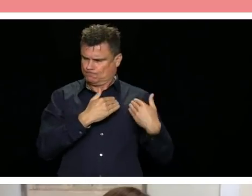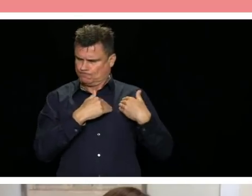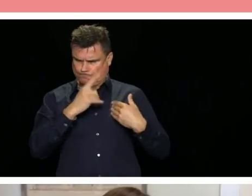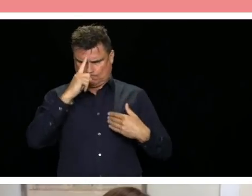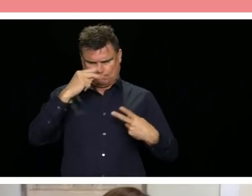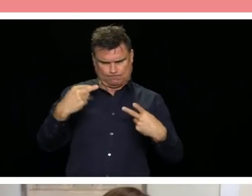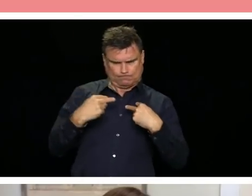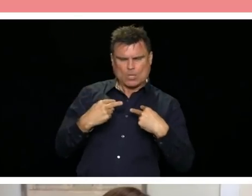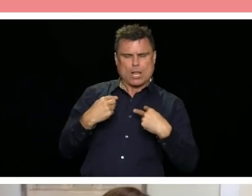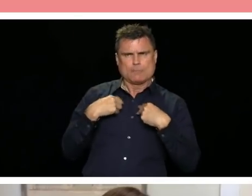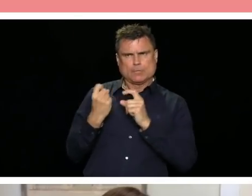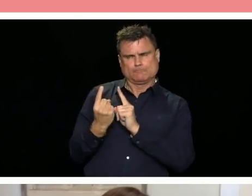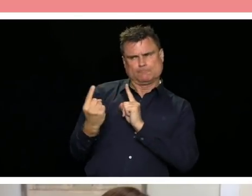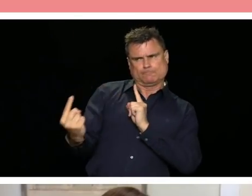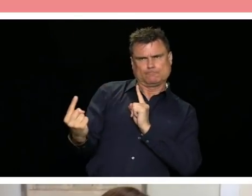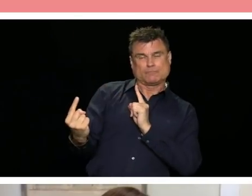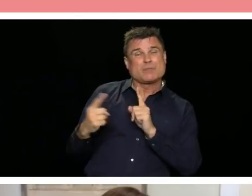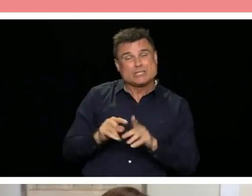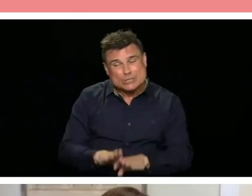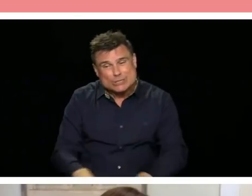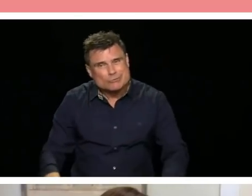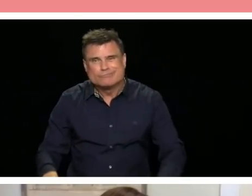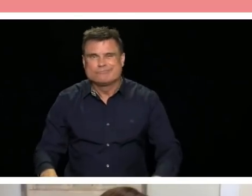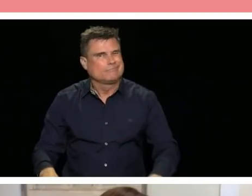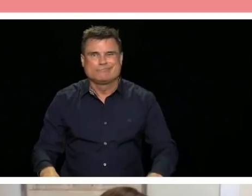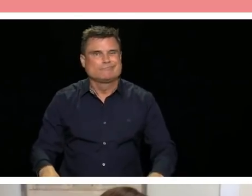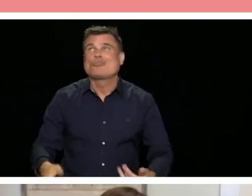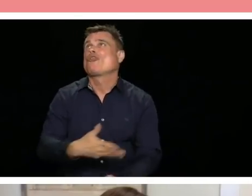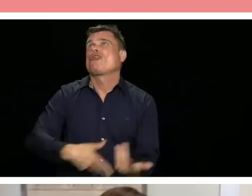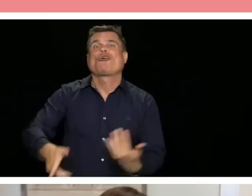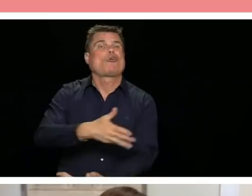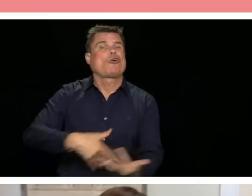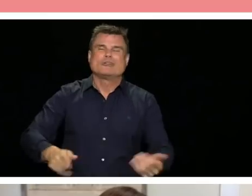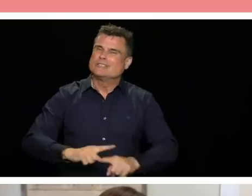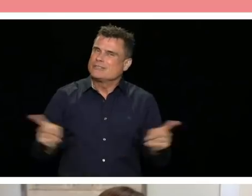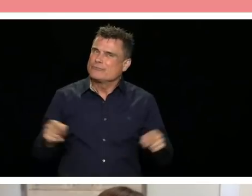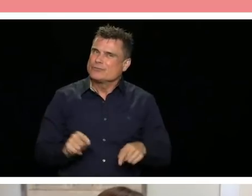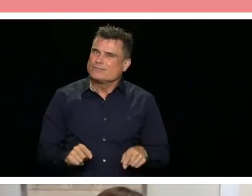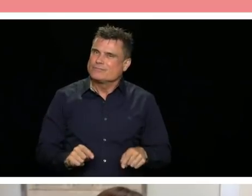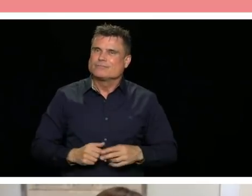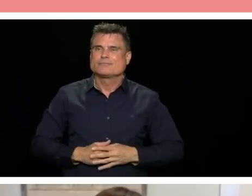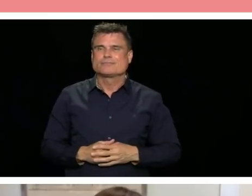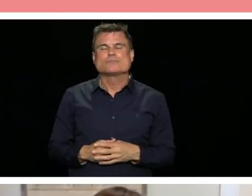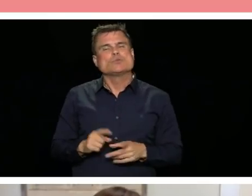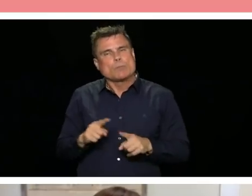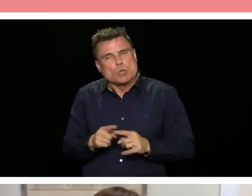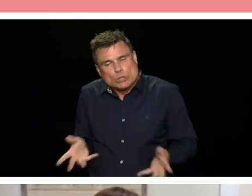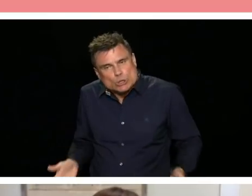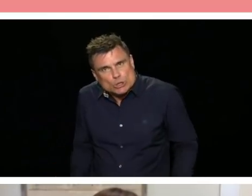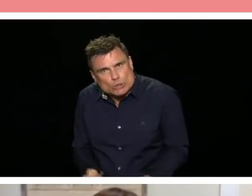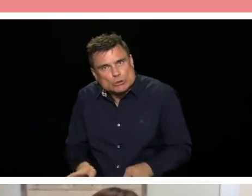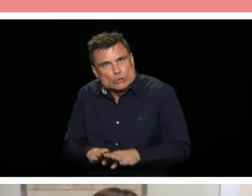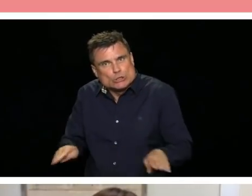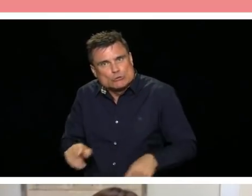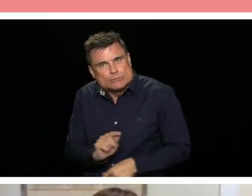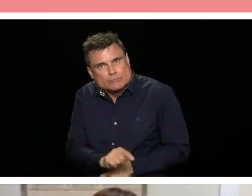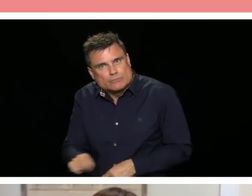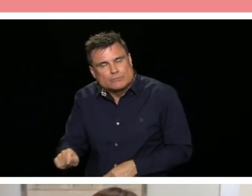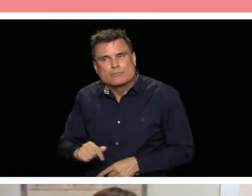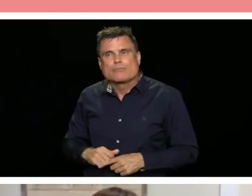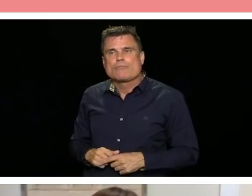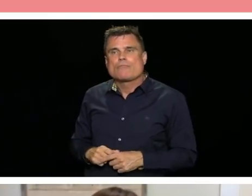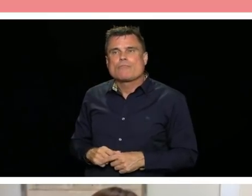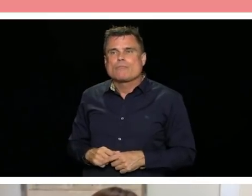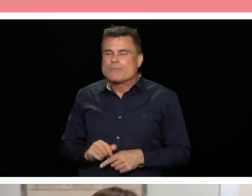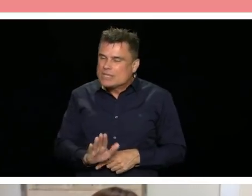avoid physical contact, so the touching. And I've already heard that even that is tough for kids, and that's okay because